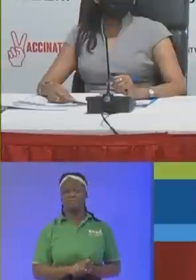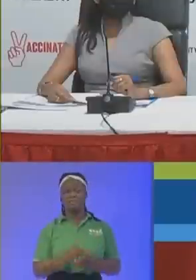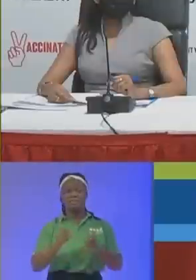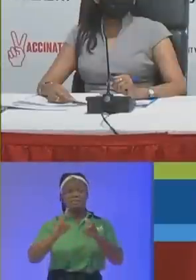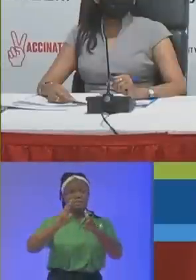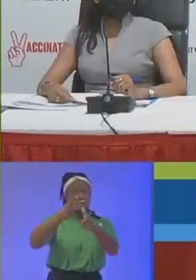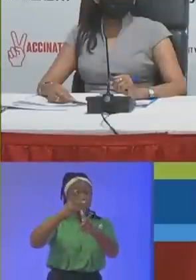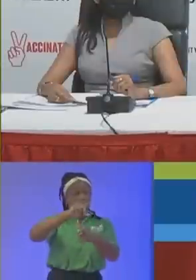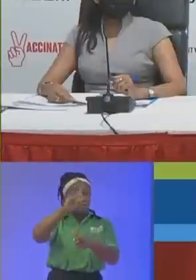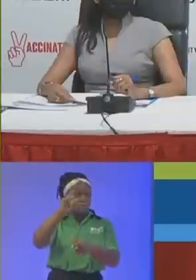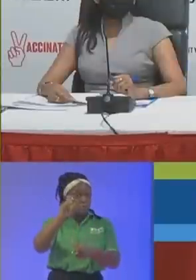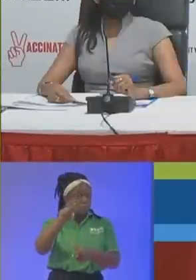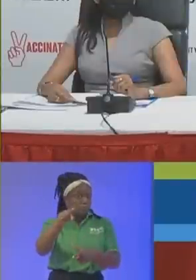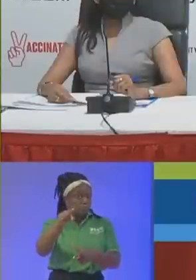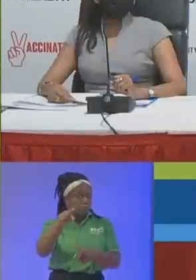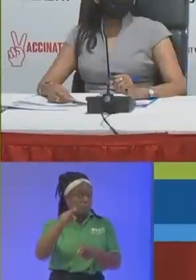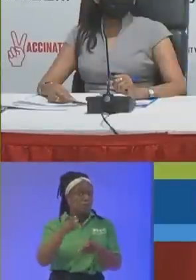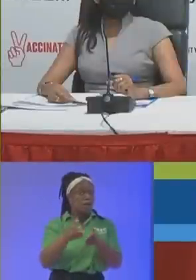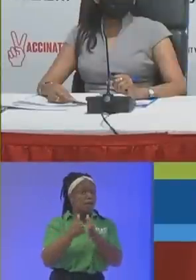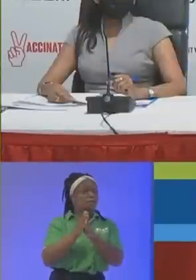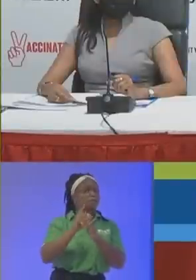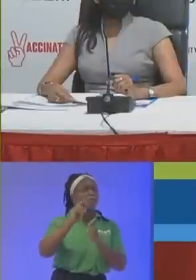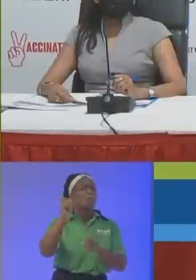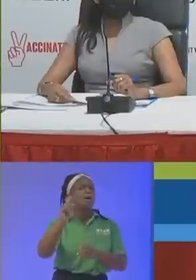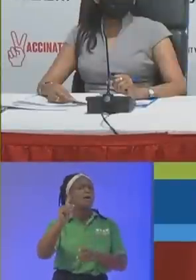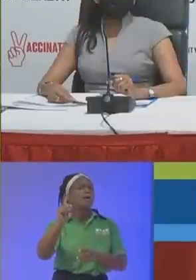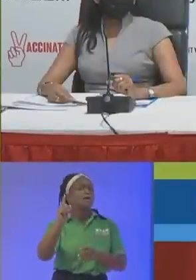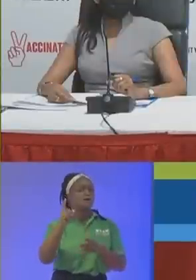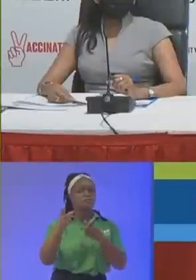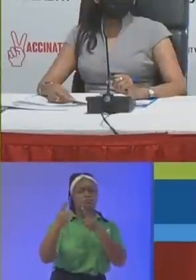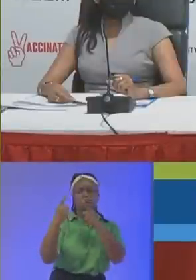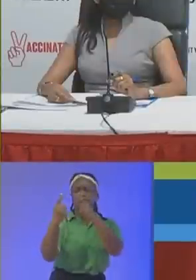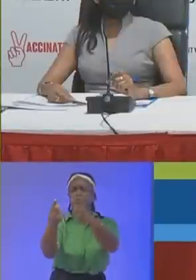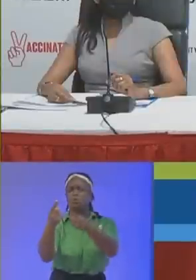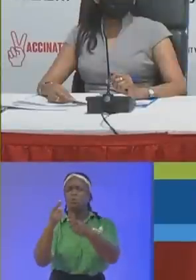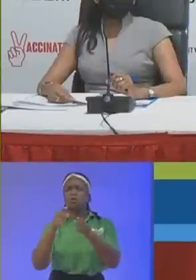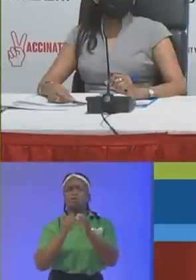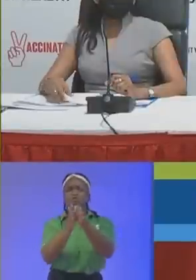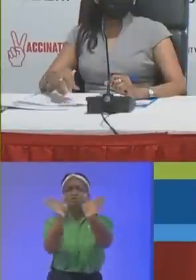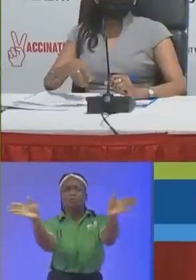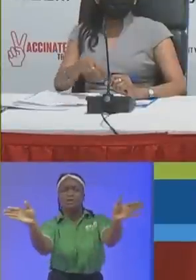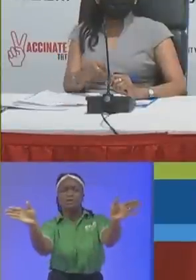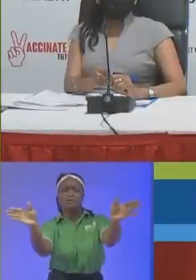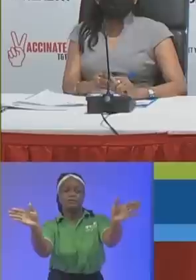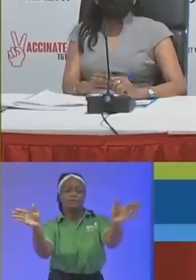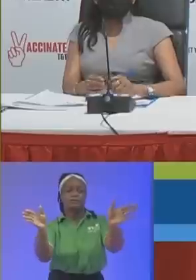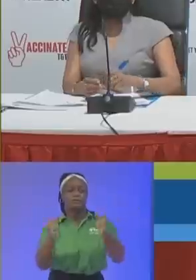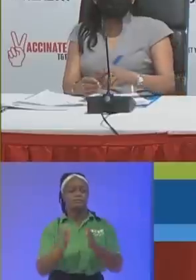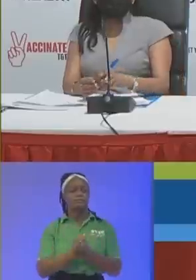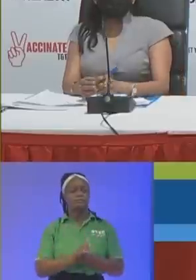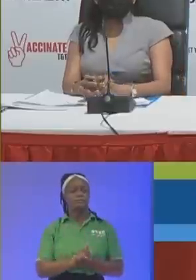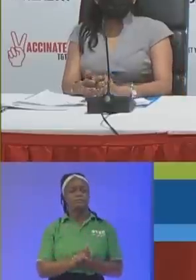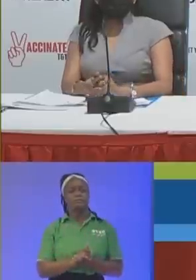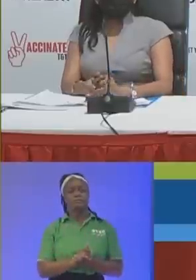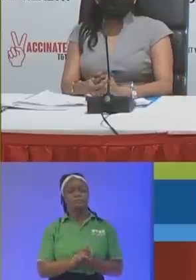of maintaining mass vaccination sites. Go back to Dr. Richards for that, please.